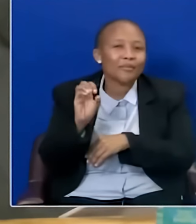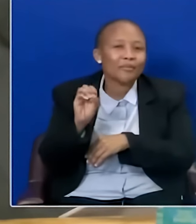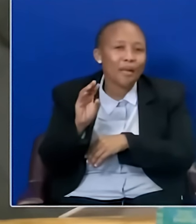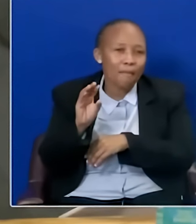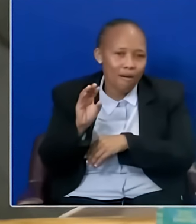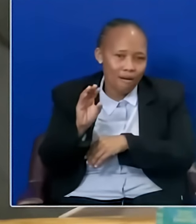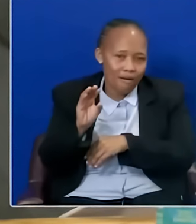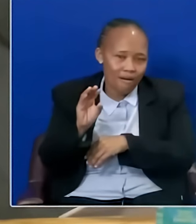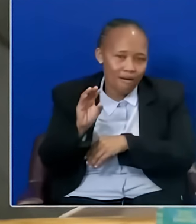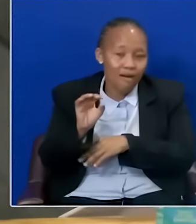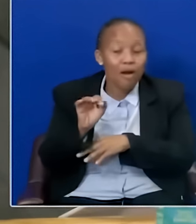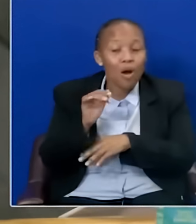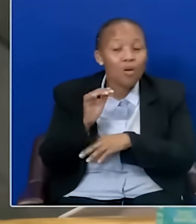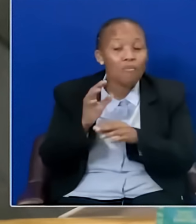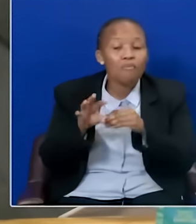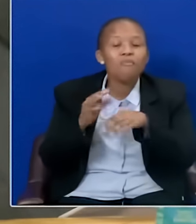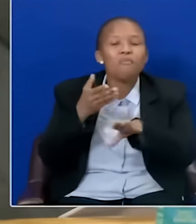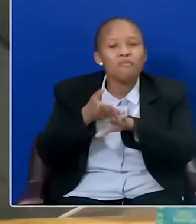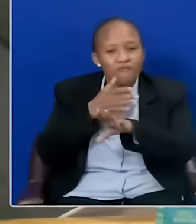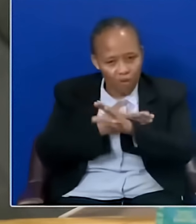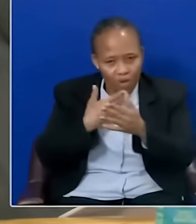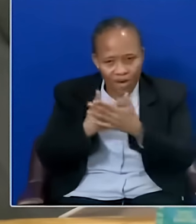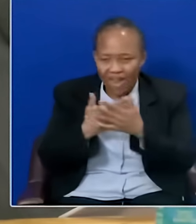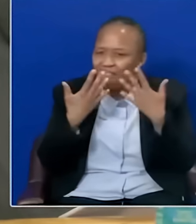completed his ballistics examination in relation to the bullet.